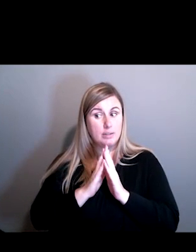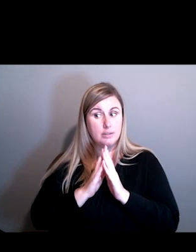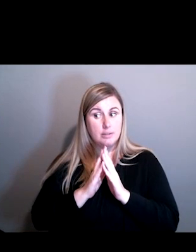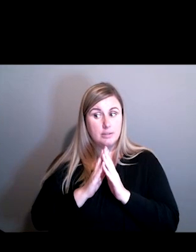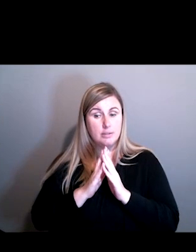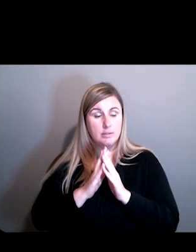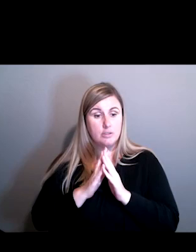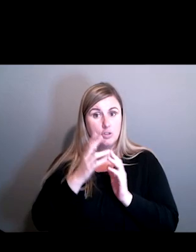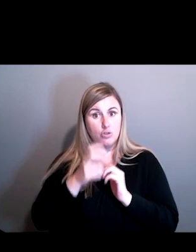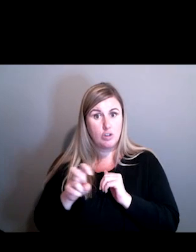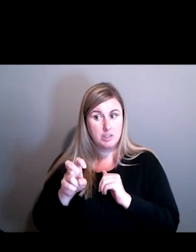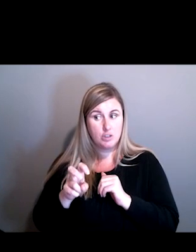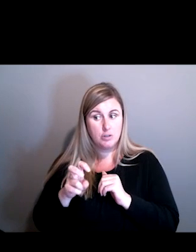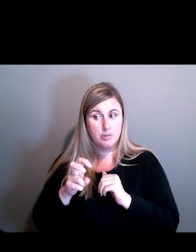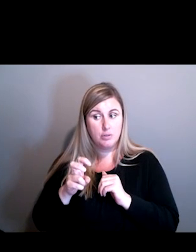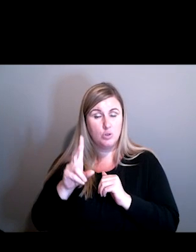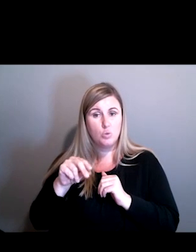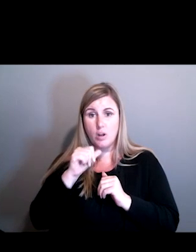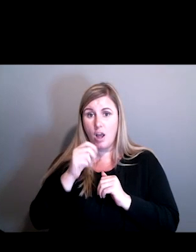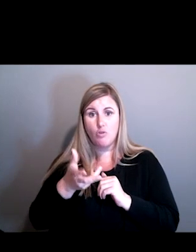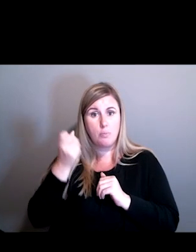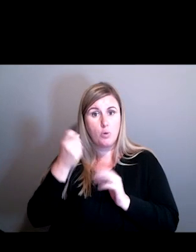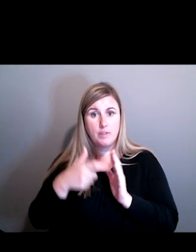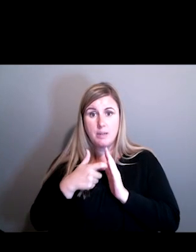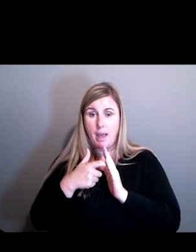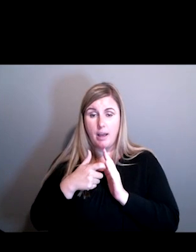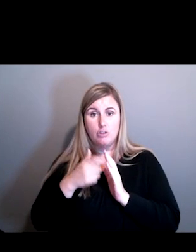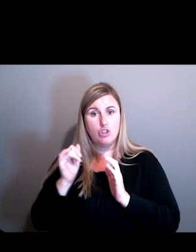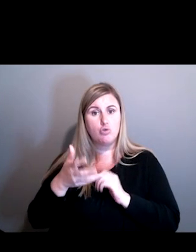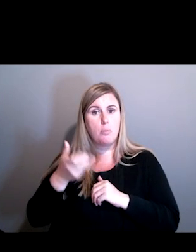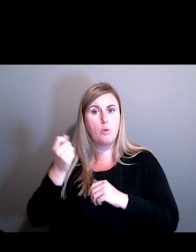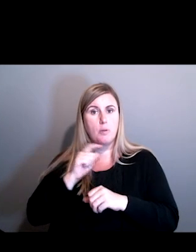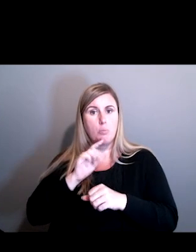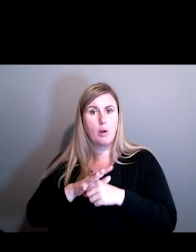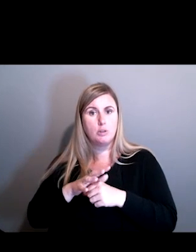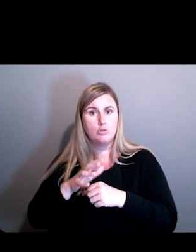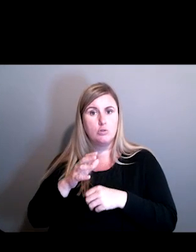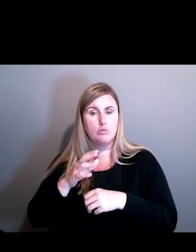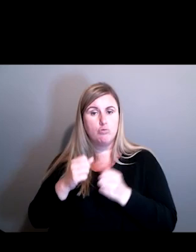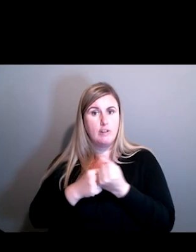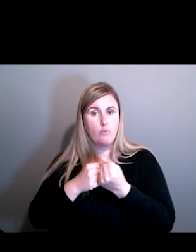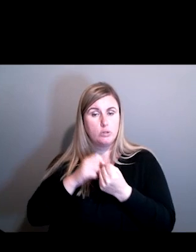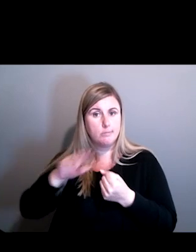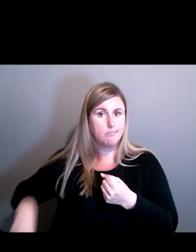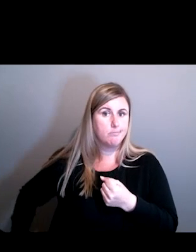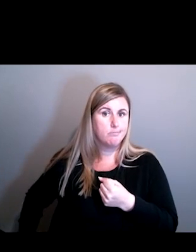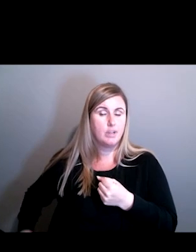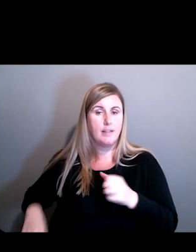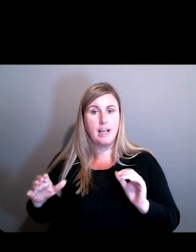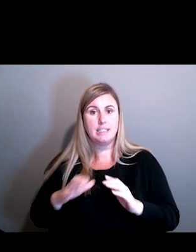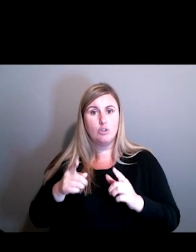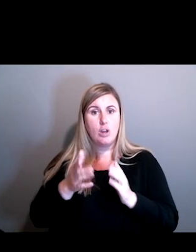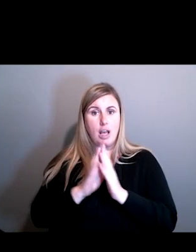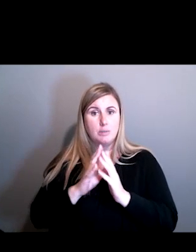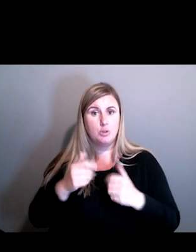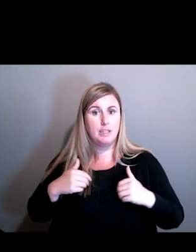the transition, do not remove the demand. Instead, remove the promise reinforcer and remove the activity that you're asking them to